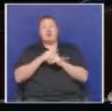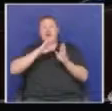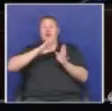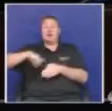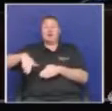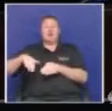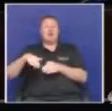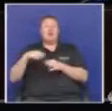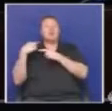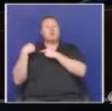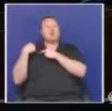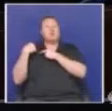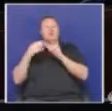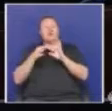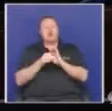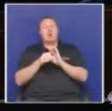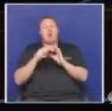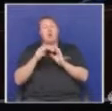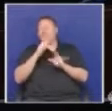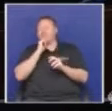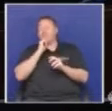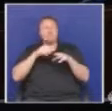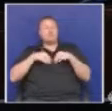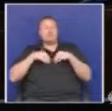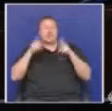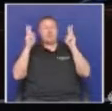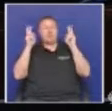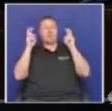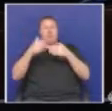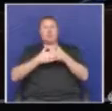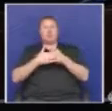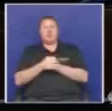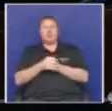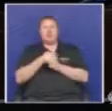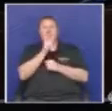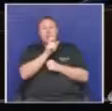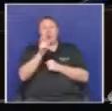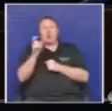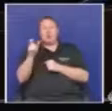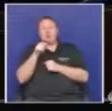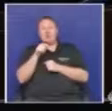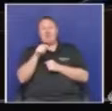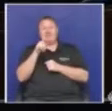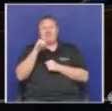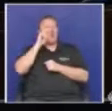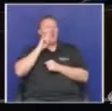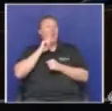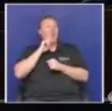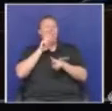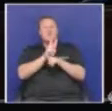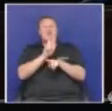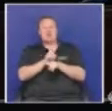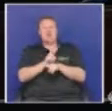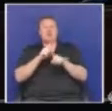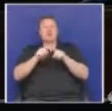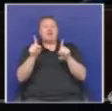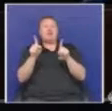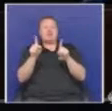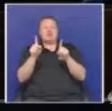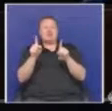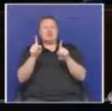their duties in the home, close quote. These words are slightly old-fashioned, but it sets out